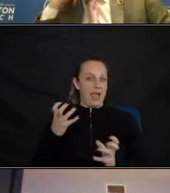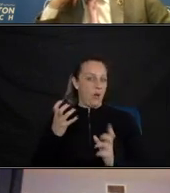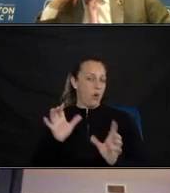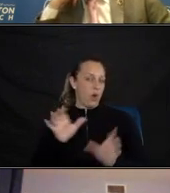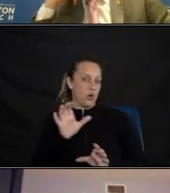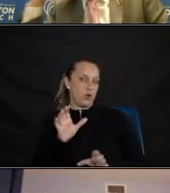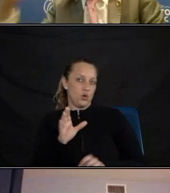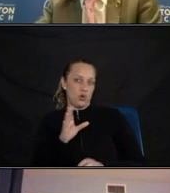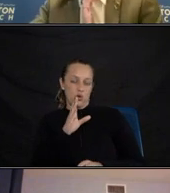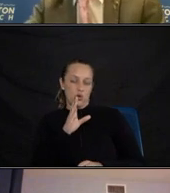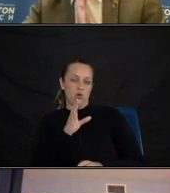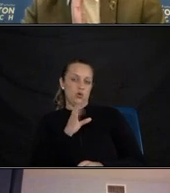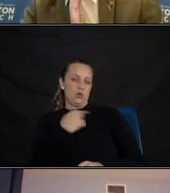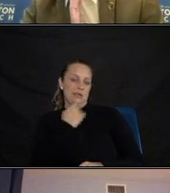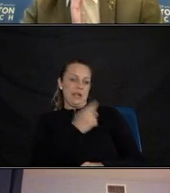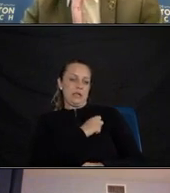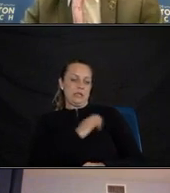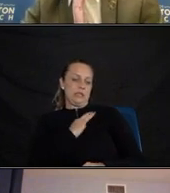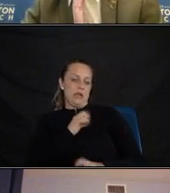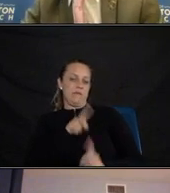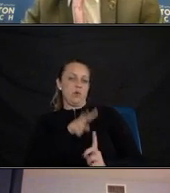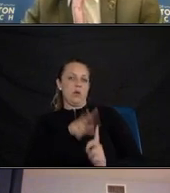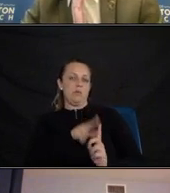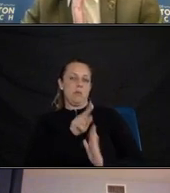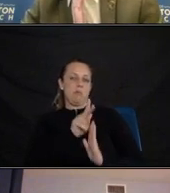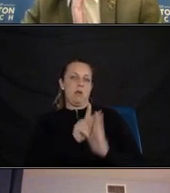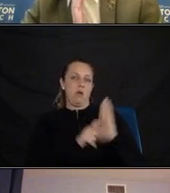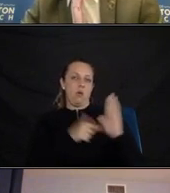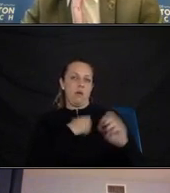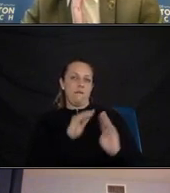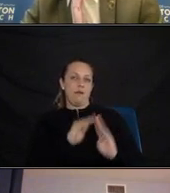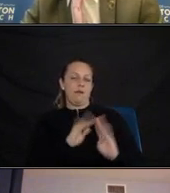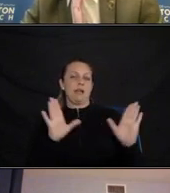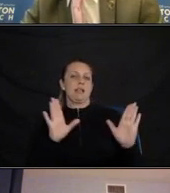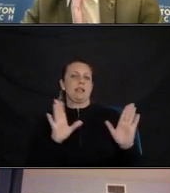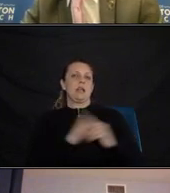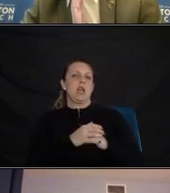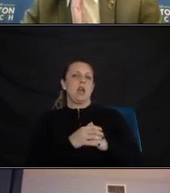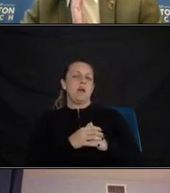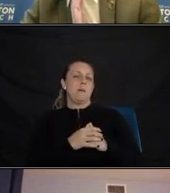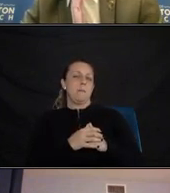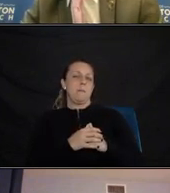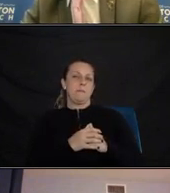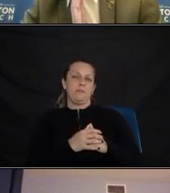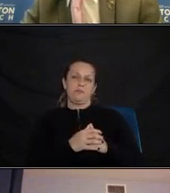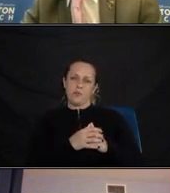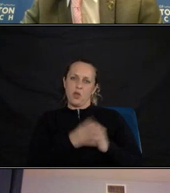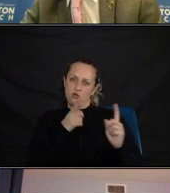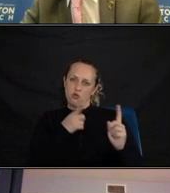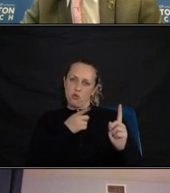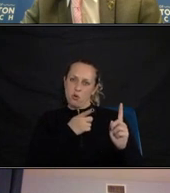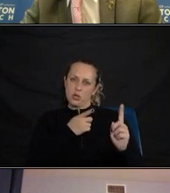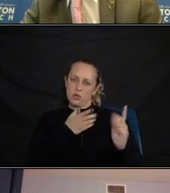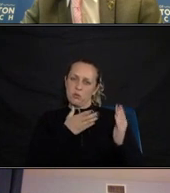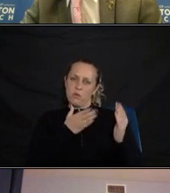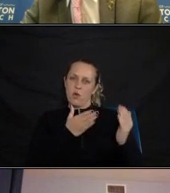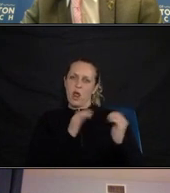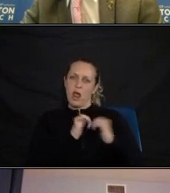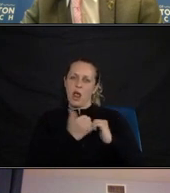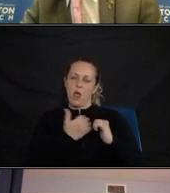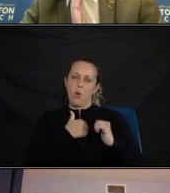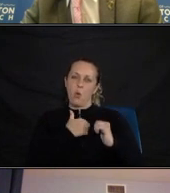direct city staff to implement a policy so that we have a very clear direction moving forward on how